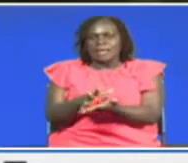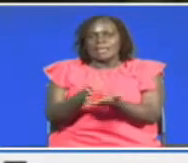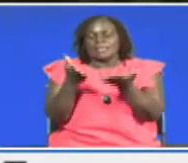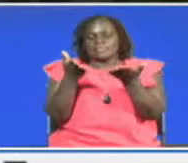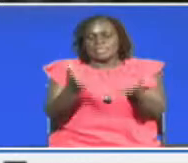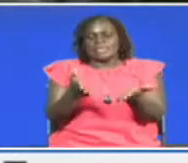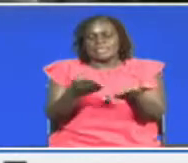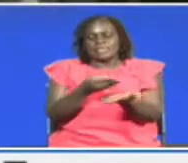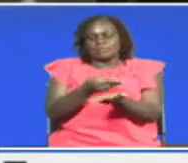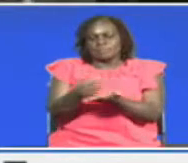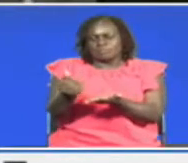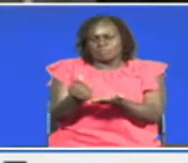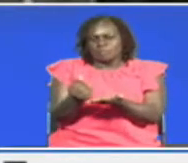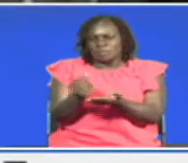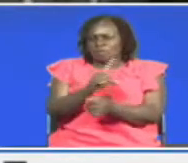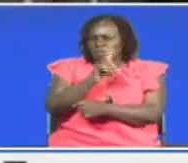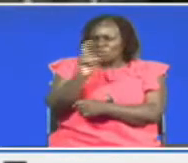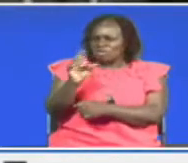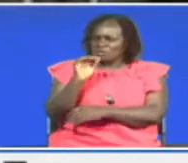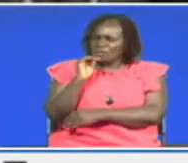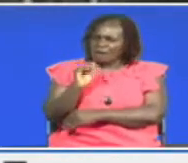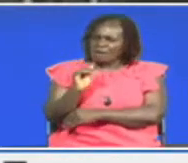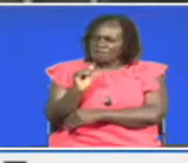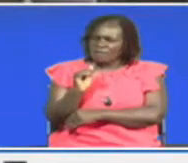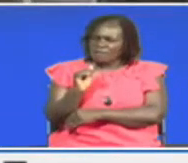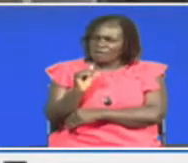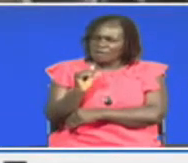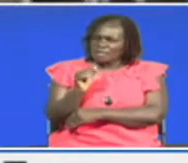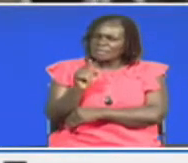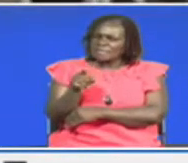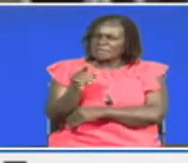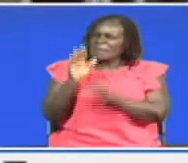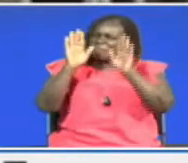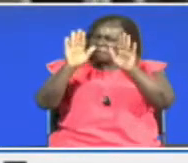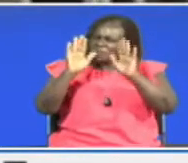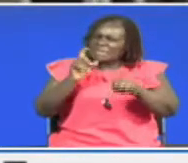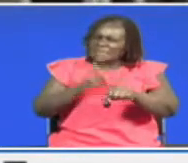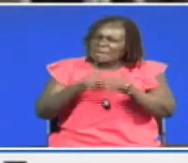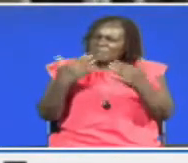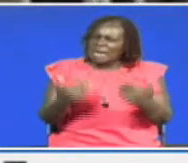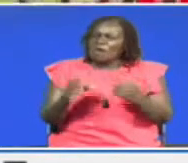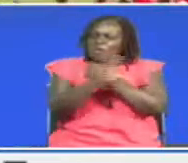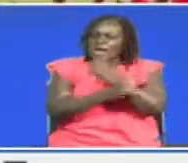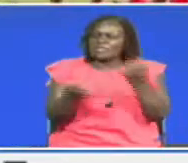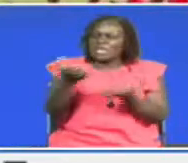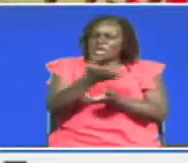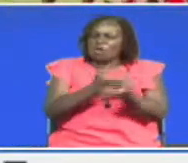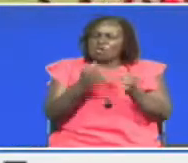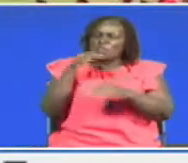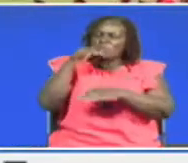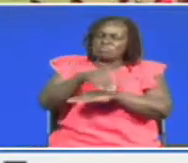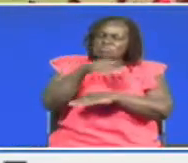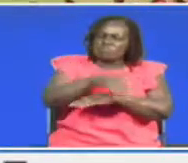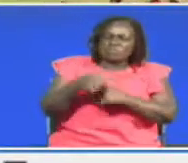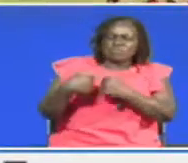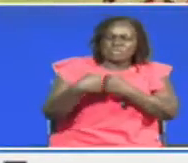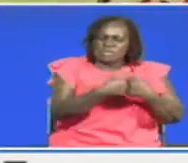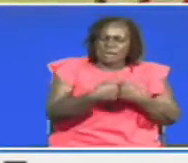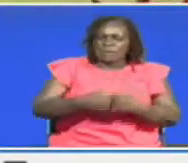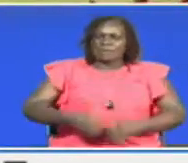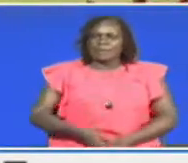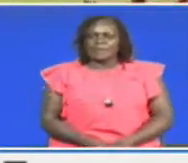This expenditure leaving Kenyans with questions on whether they are a necessity at a time the country's economy is still struggling.